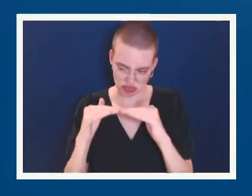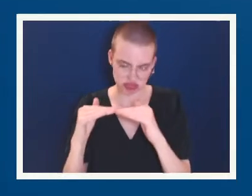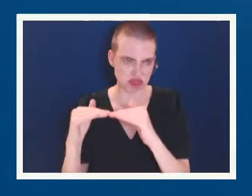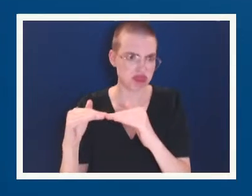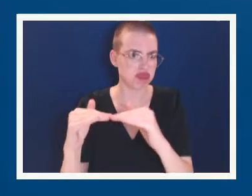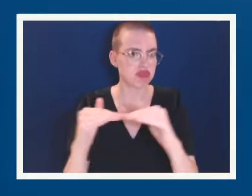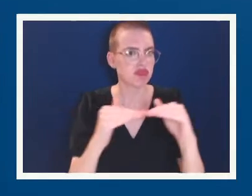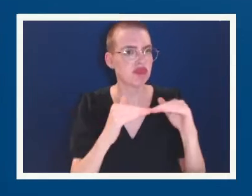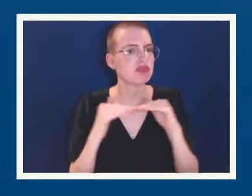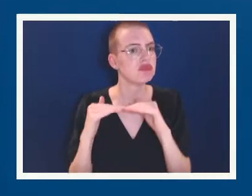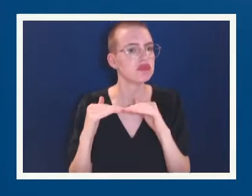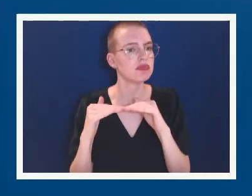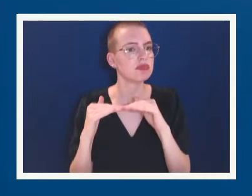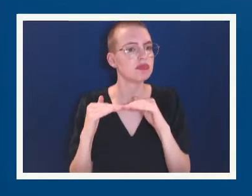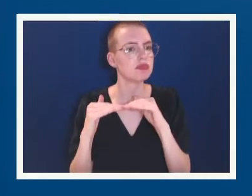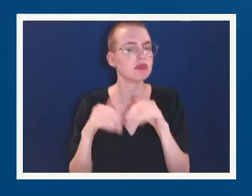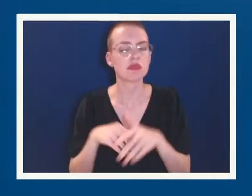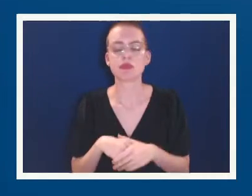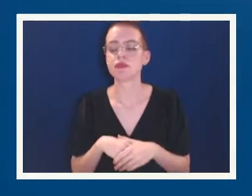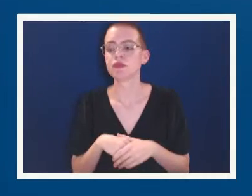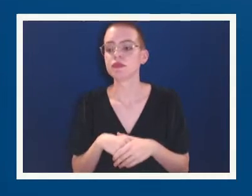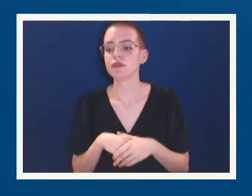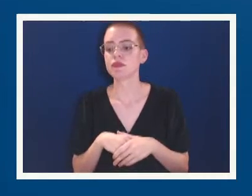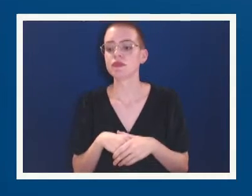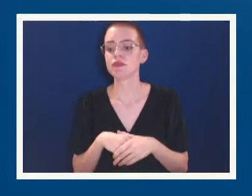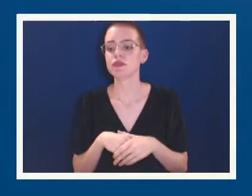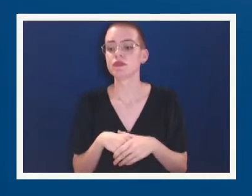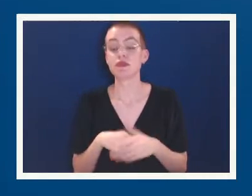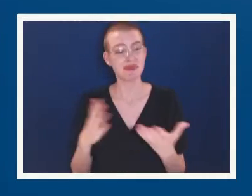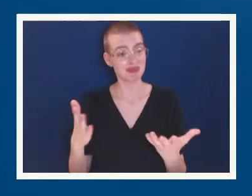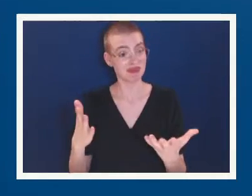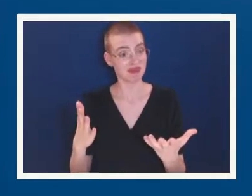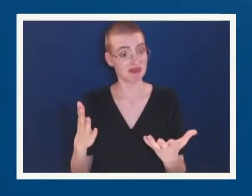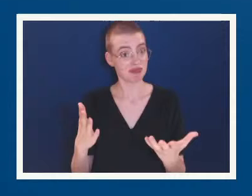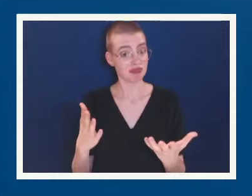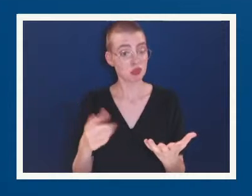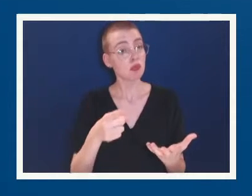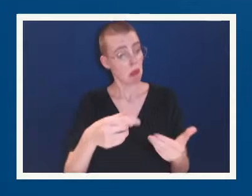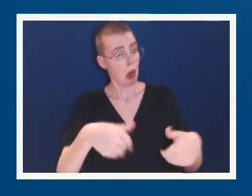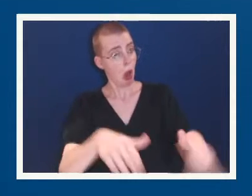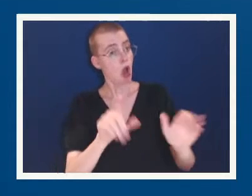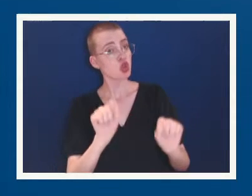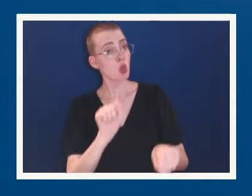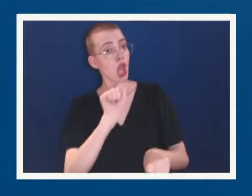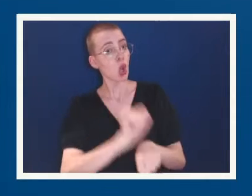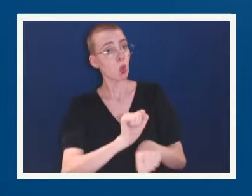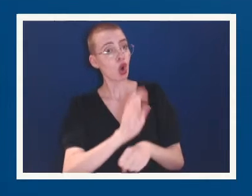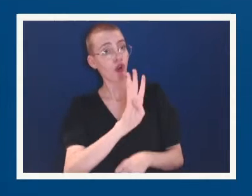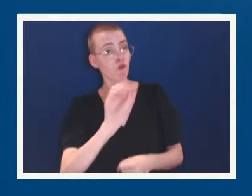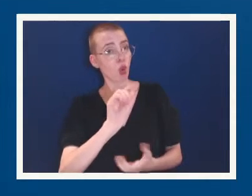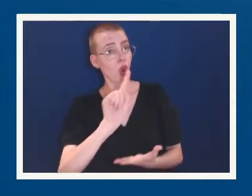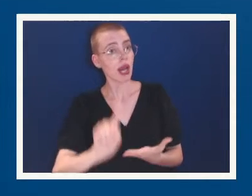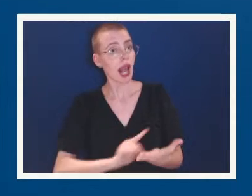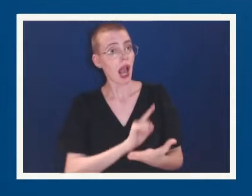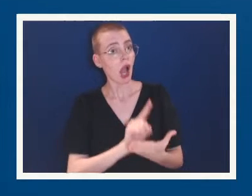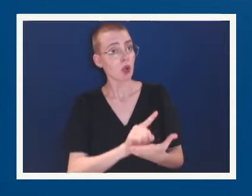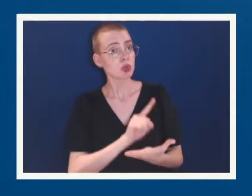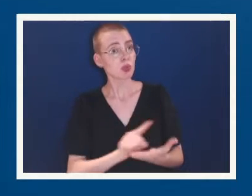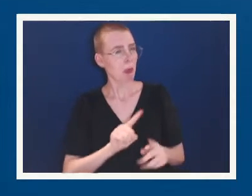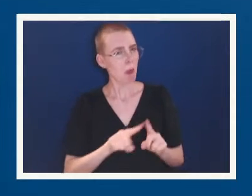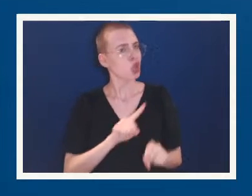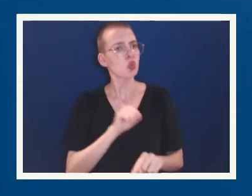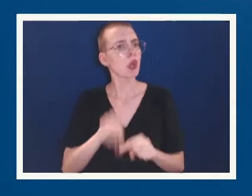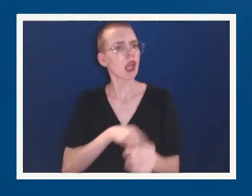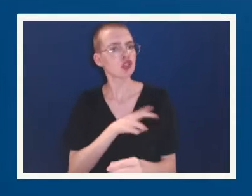It's not freedom to say you can work a 40-hour work week, but you can't be a member of the union. That's not freedom.